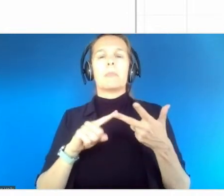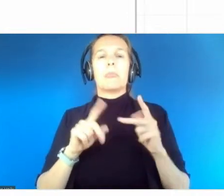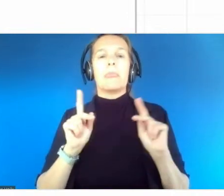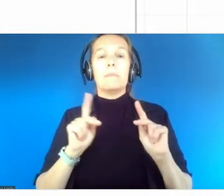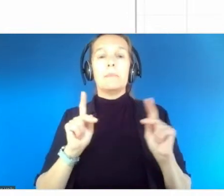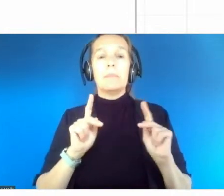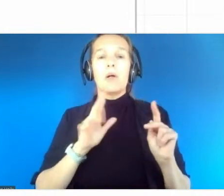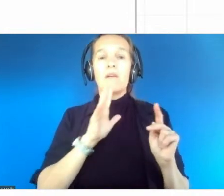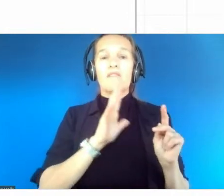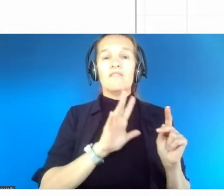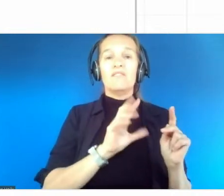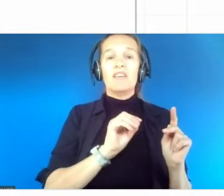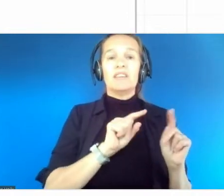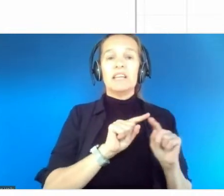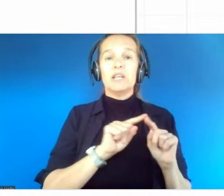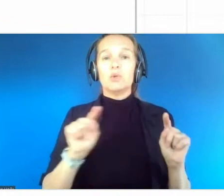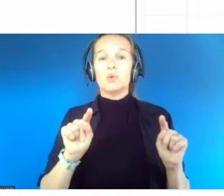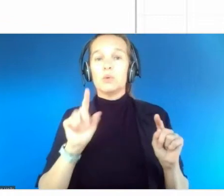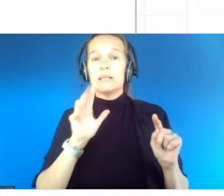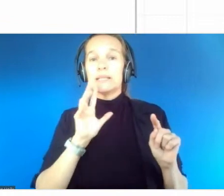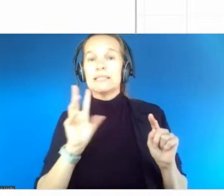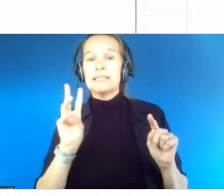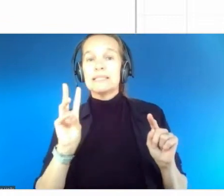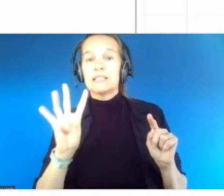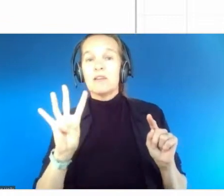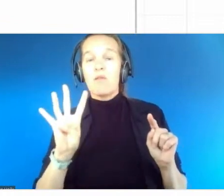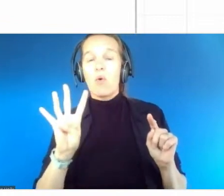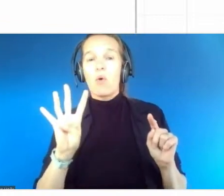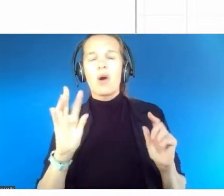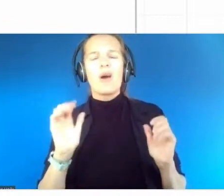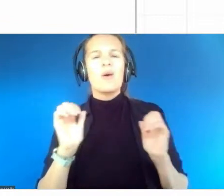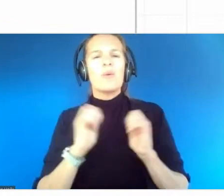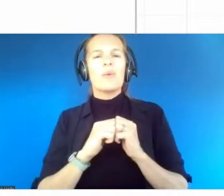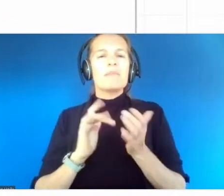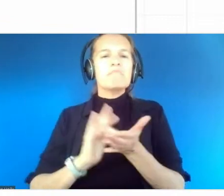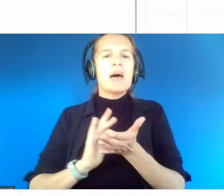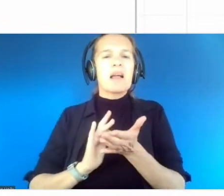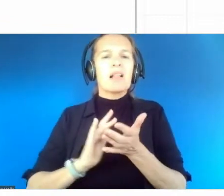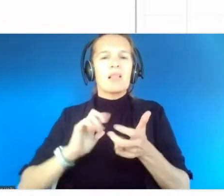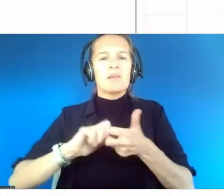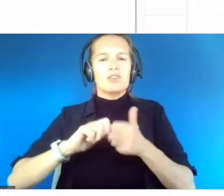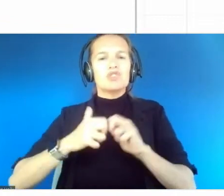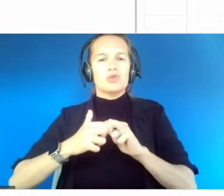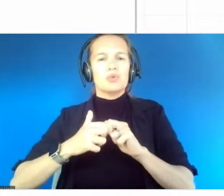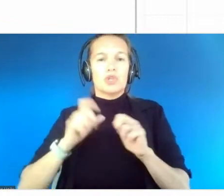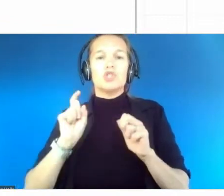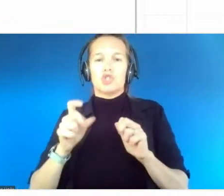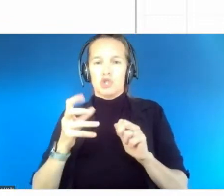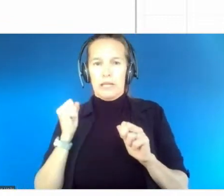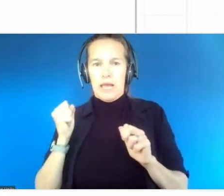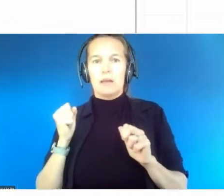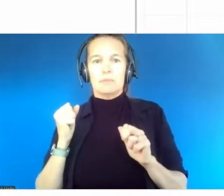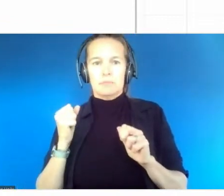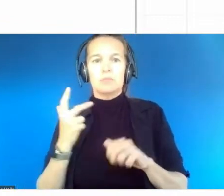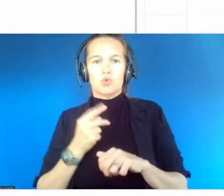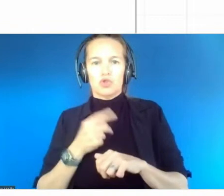and 64 years old with underlying medical conditions should receive the booster vaccine. People between 18